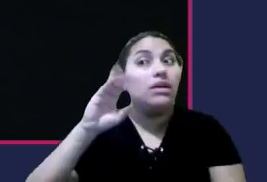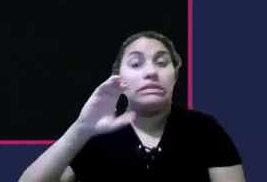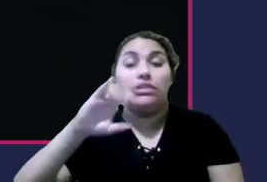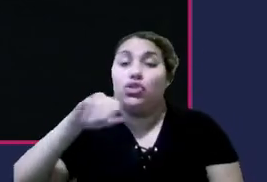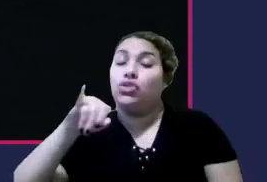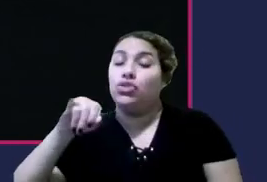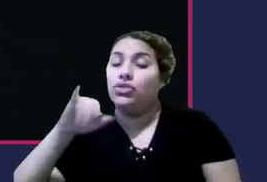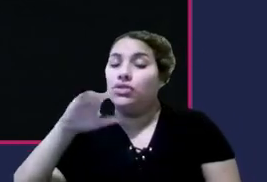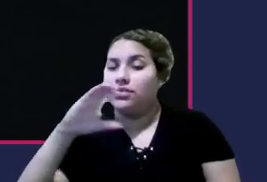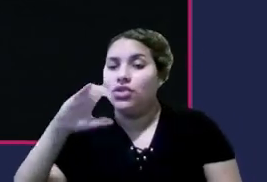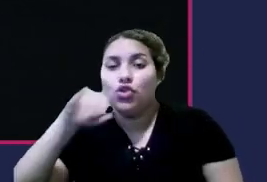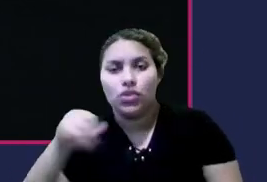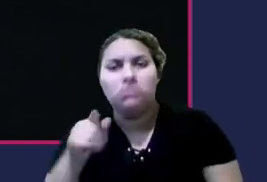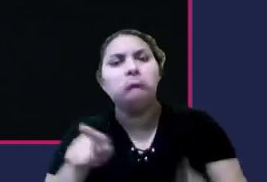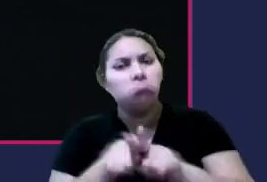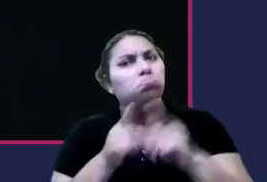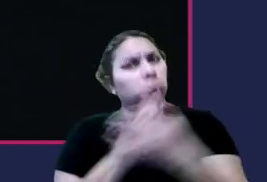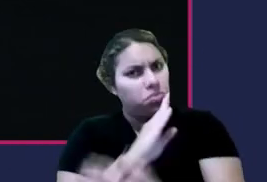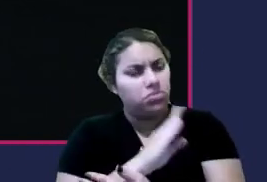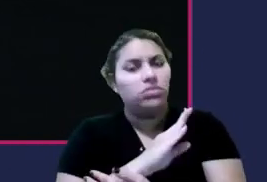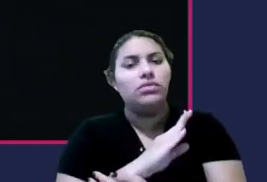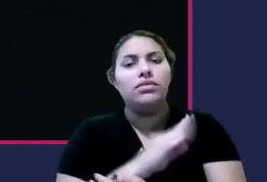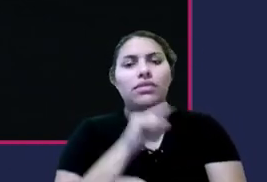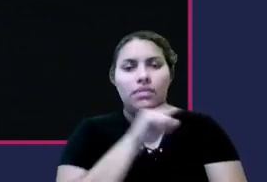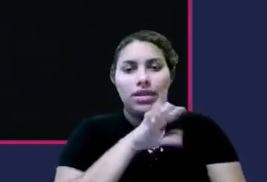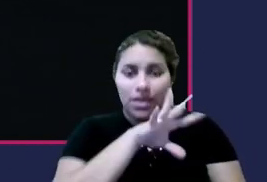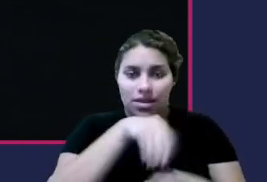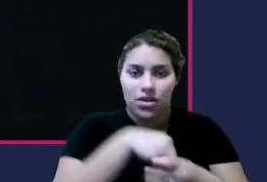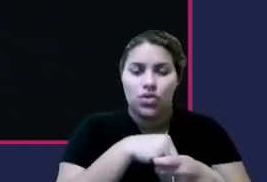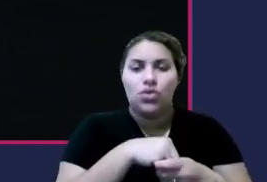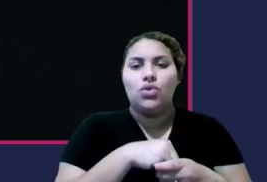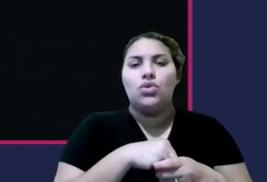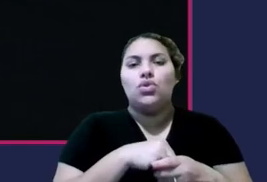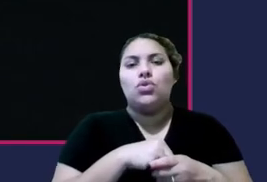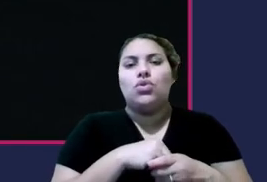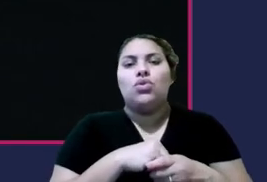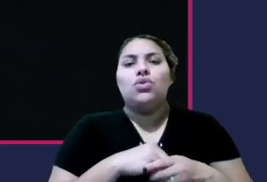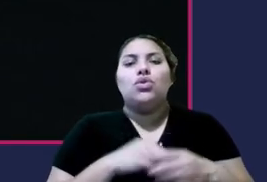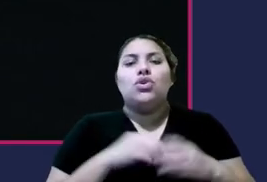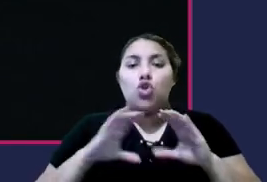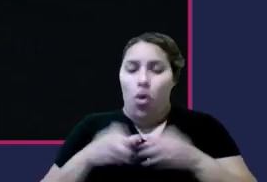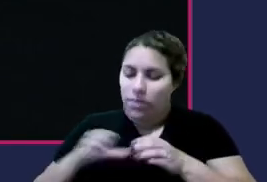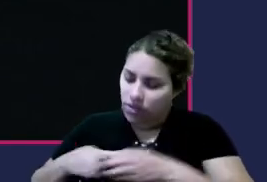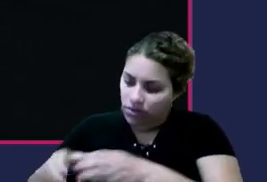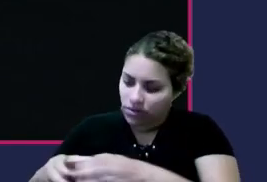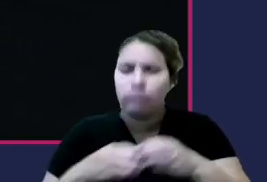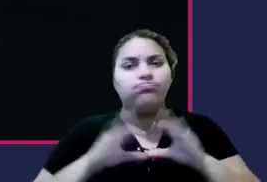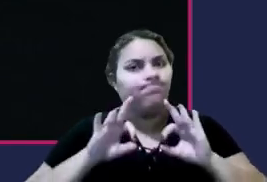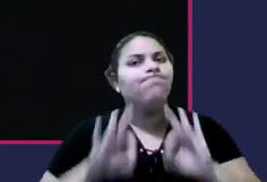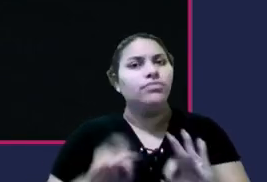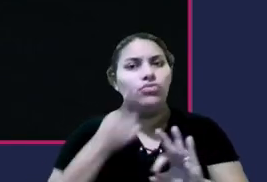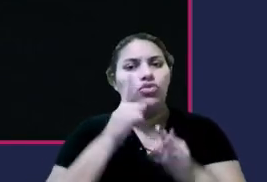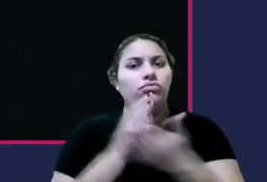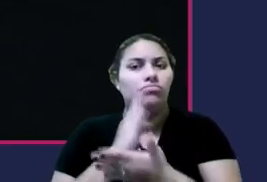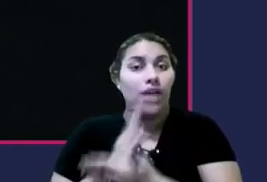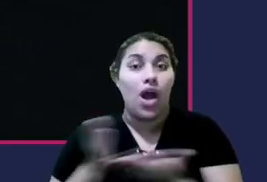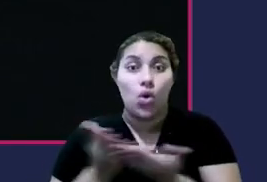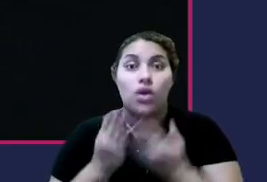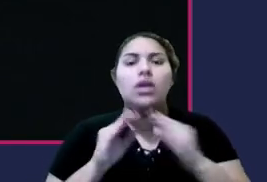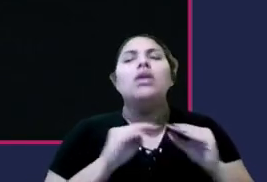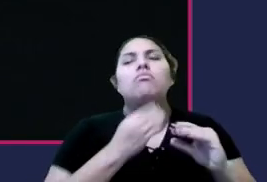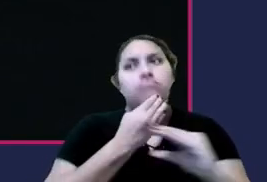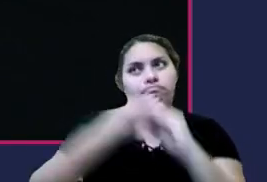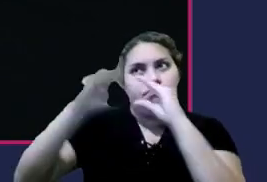in therapies for these patients. It went through the judicial the